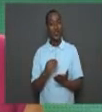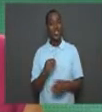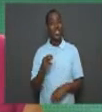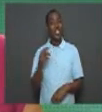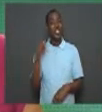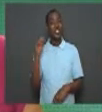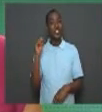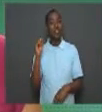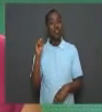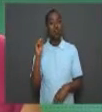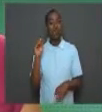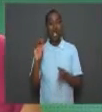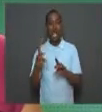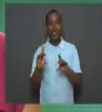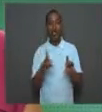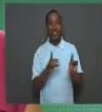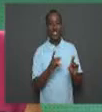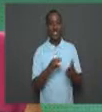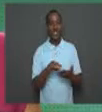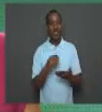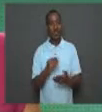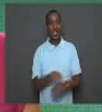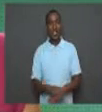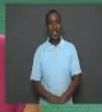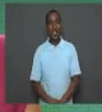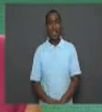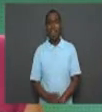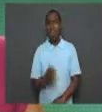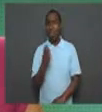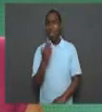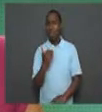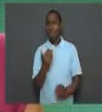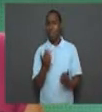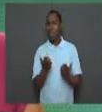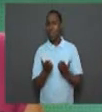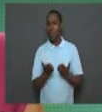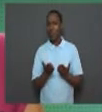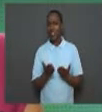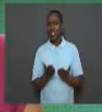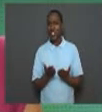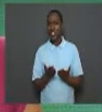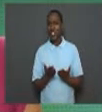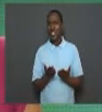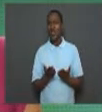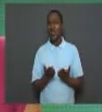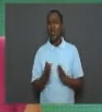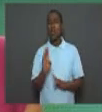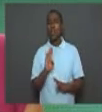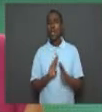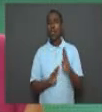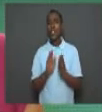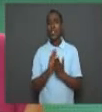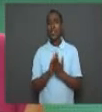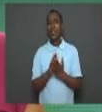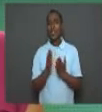history of classification and why it is necessary in the field of